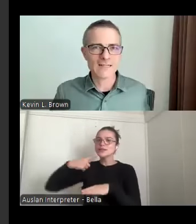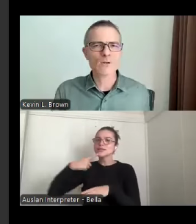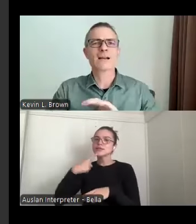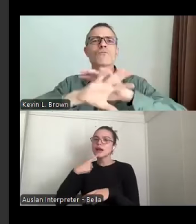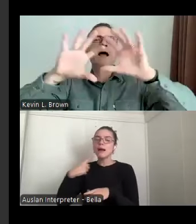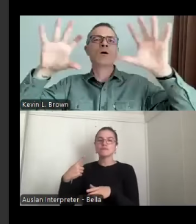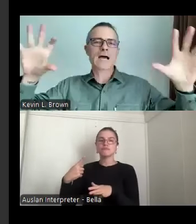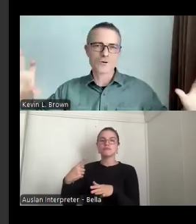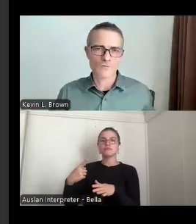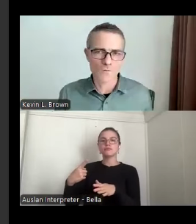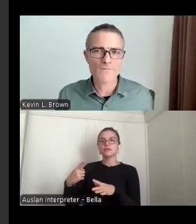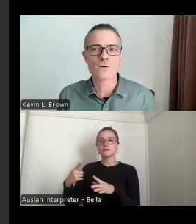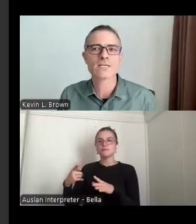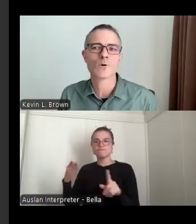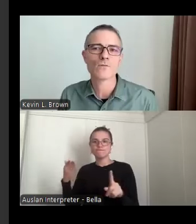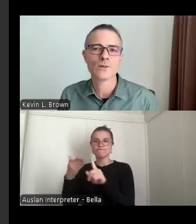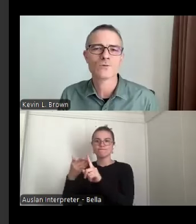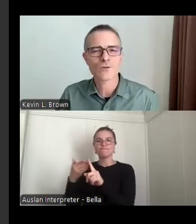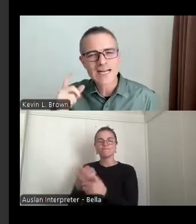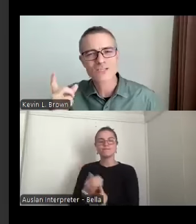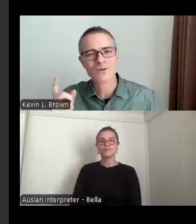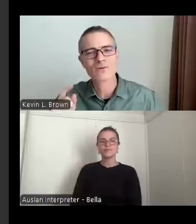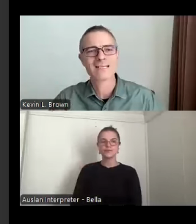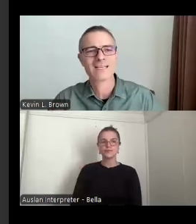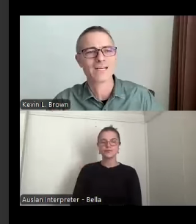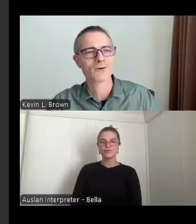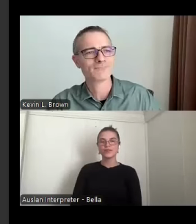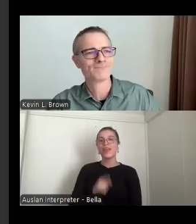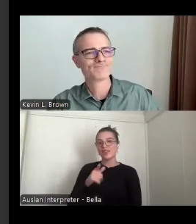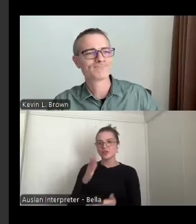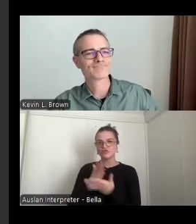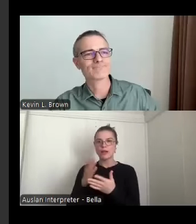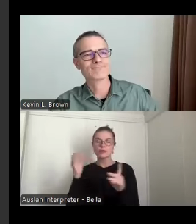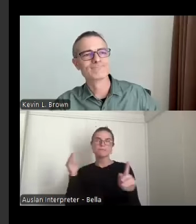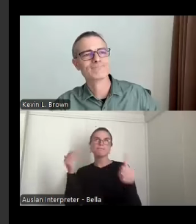of aid that would kind of round out your fundraising portfolio. So that's the real idea here.